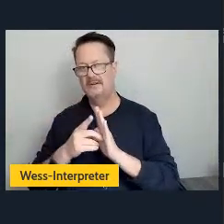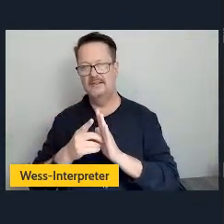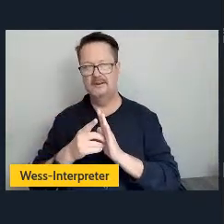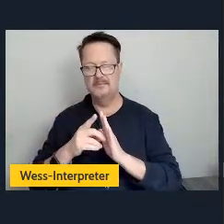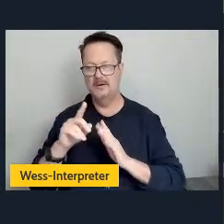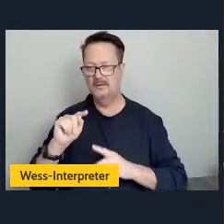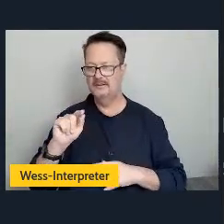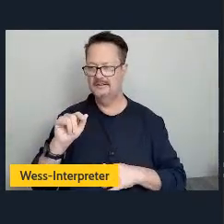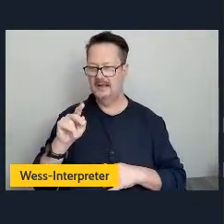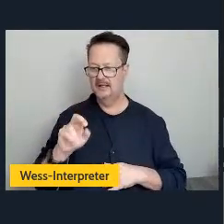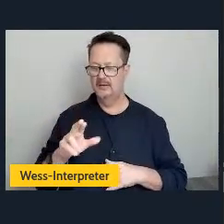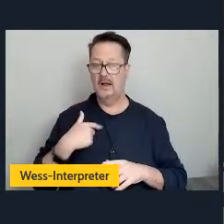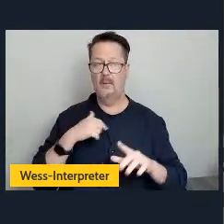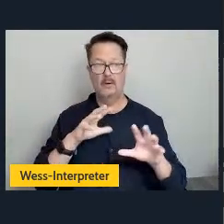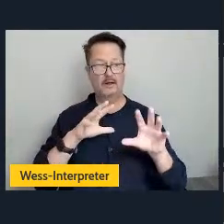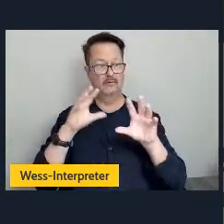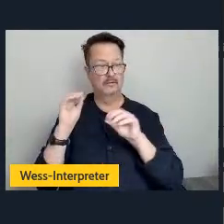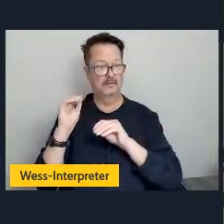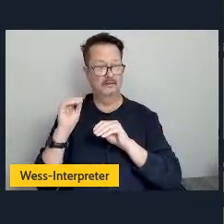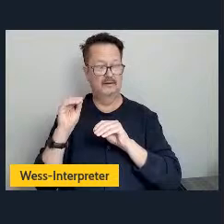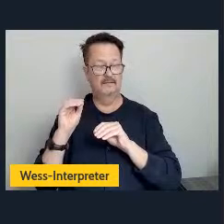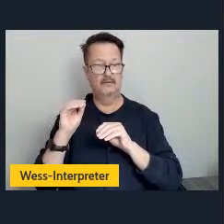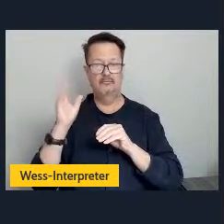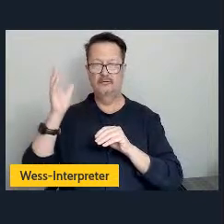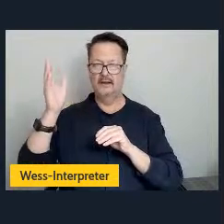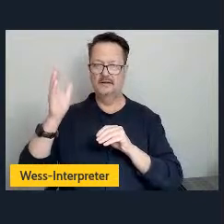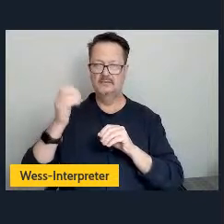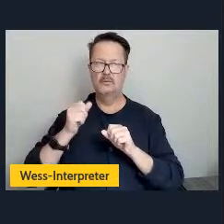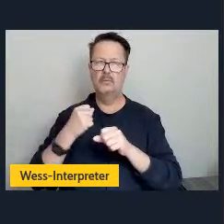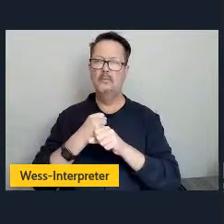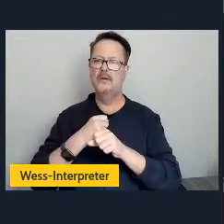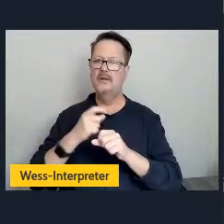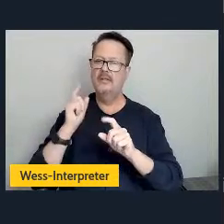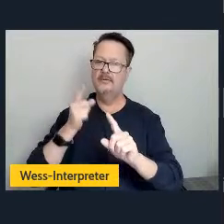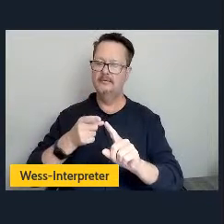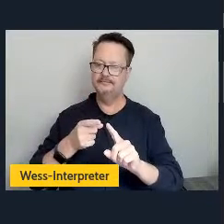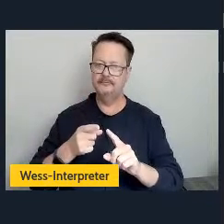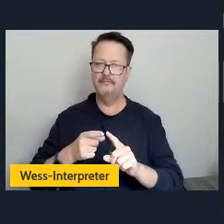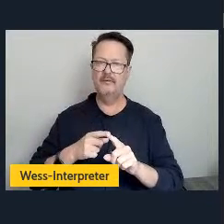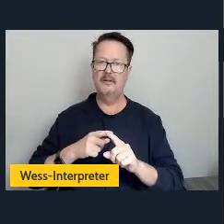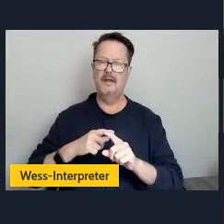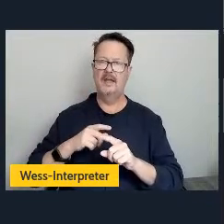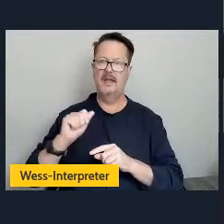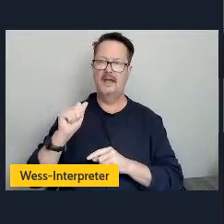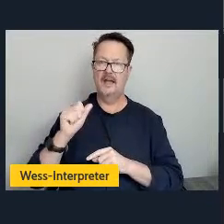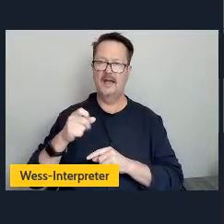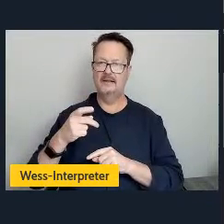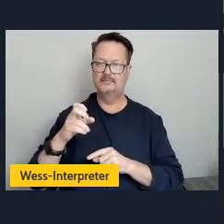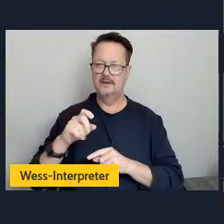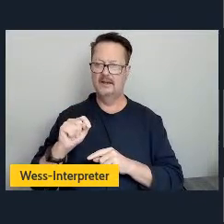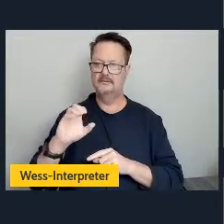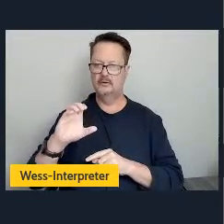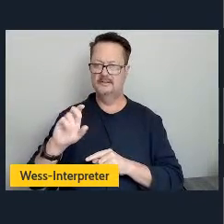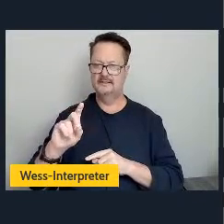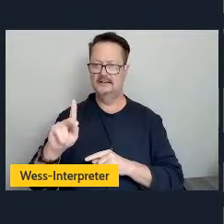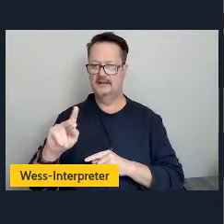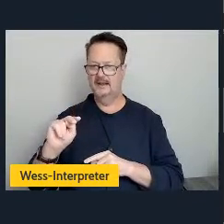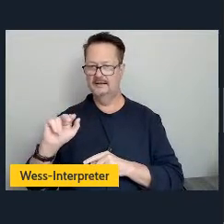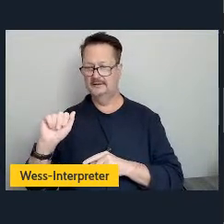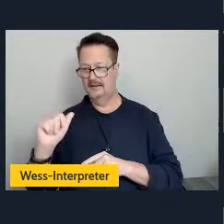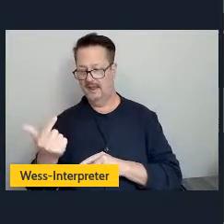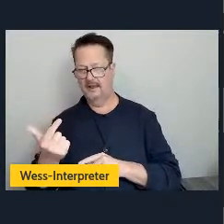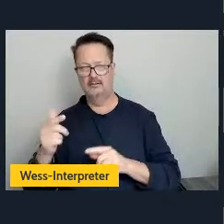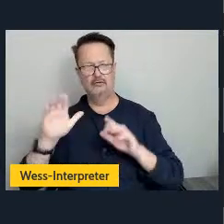I wanted to leave this presentation off with a note. Aspects and by extension CDK-nag are great mechanisms for